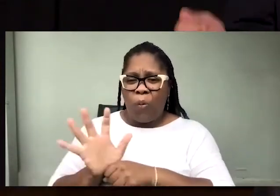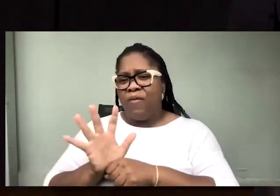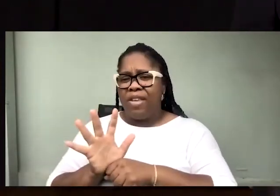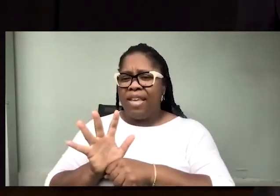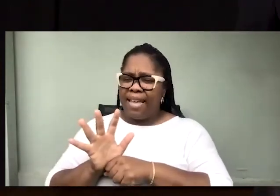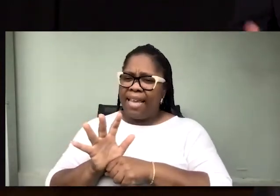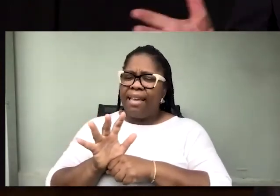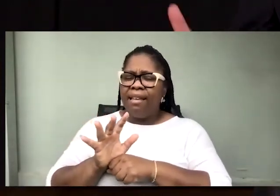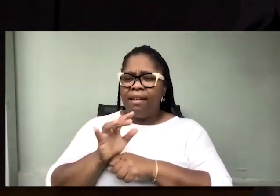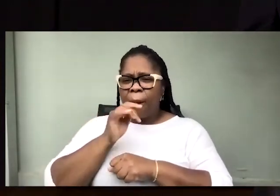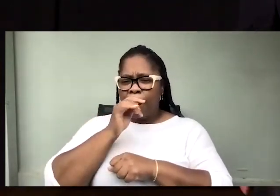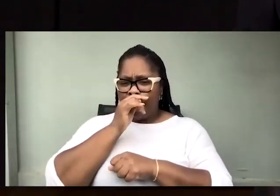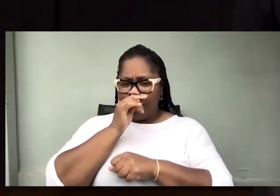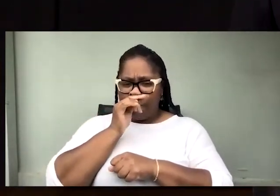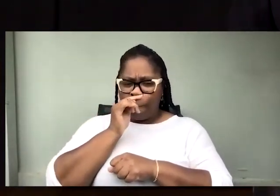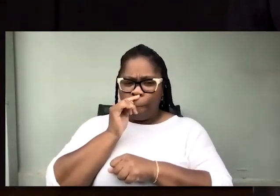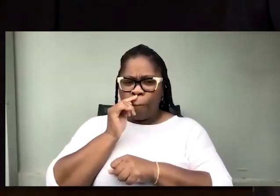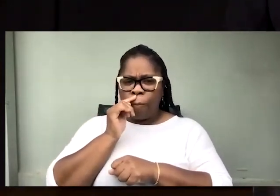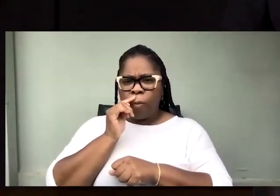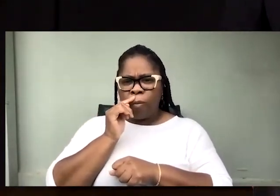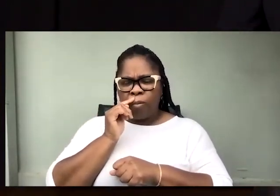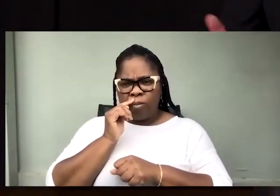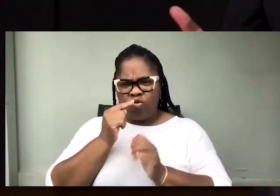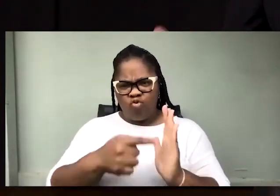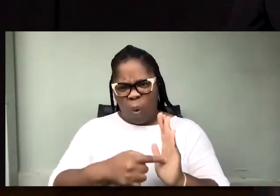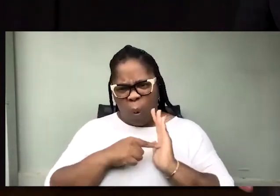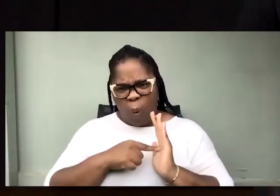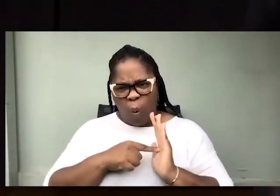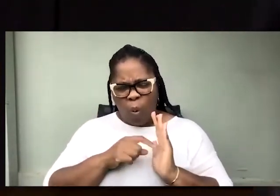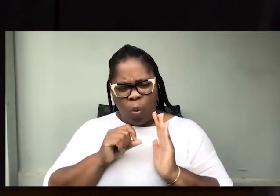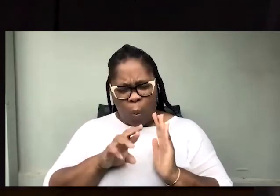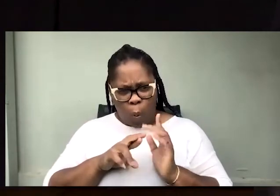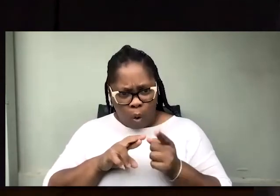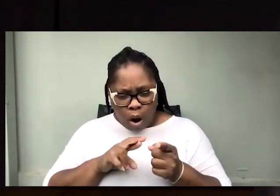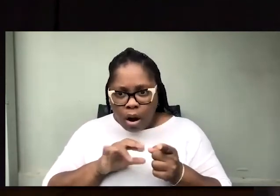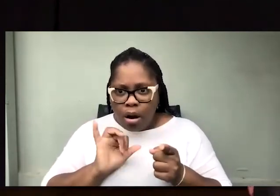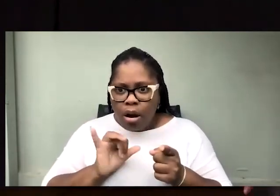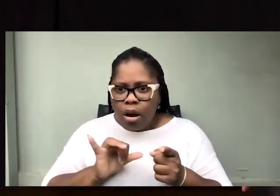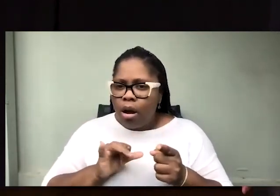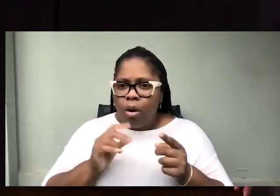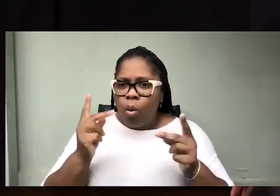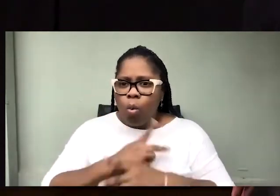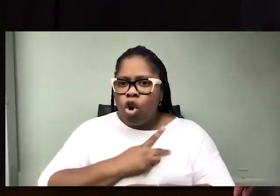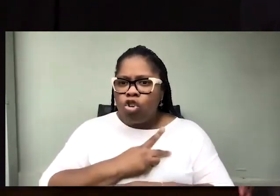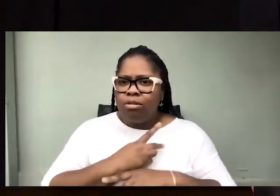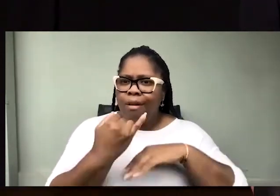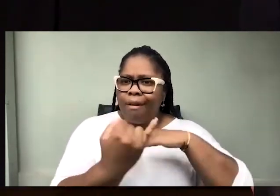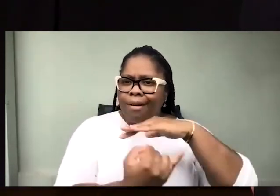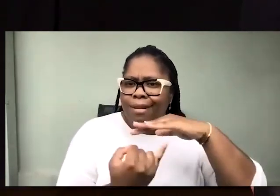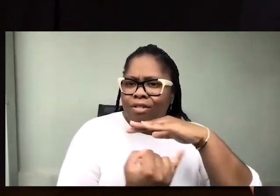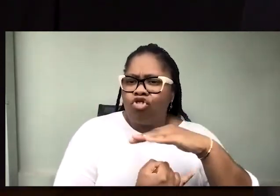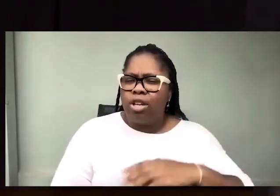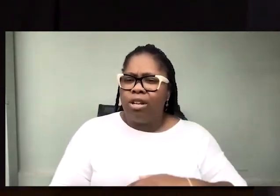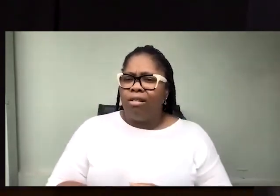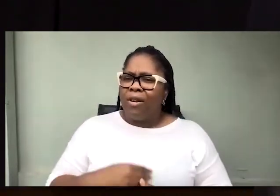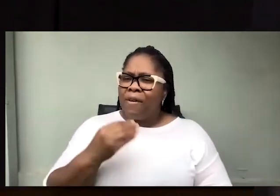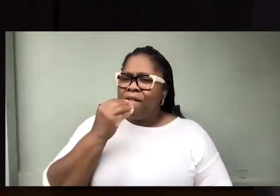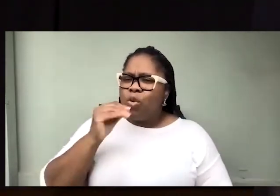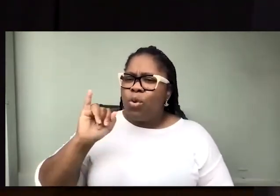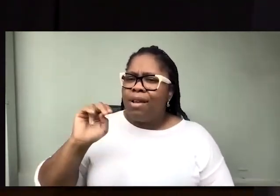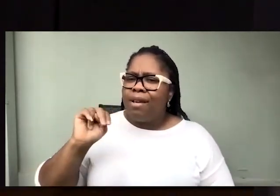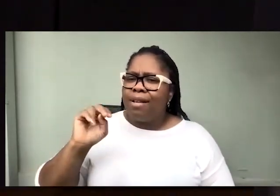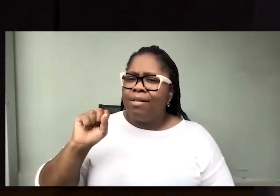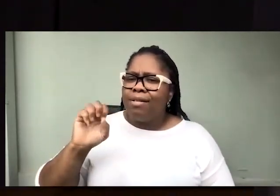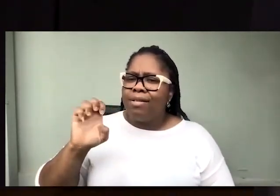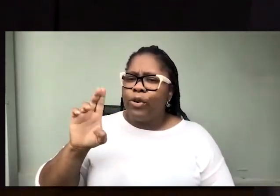or in some ways increased, senior feelings of isolation, issues of food insecurity, issues of